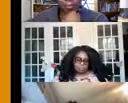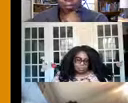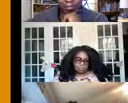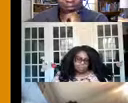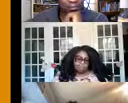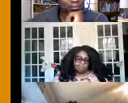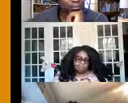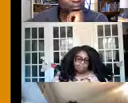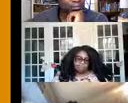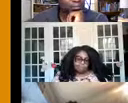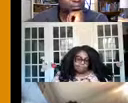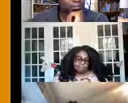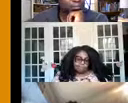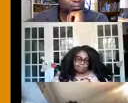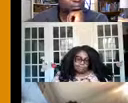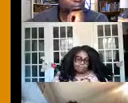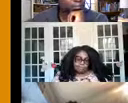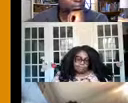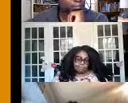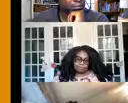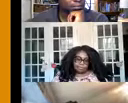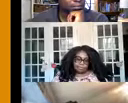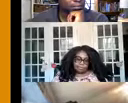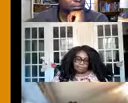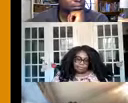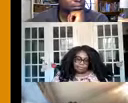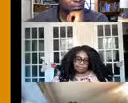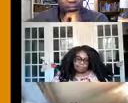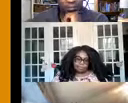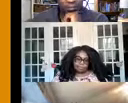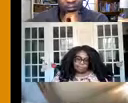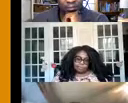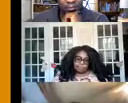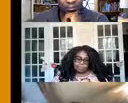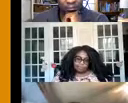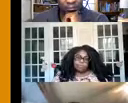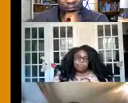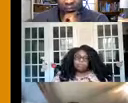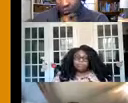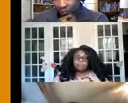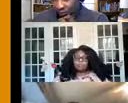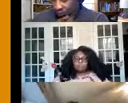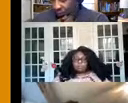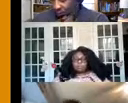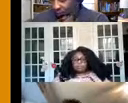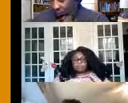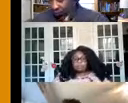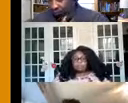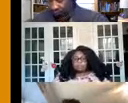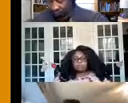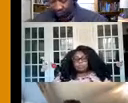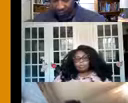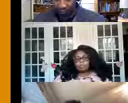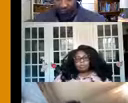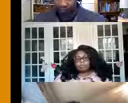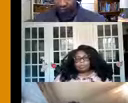approach. So most of the academic success programs are built to